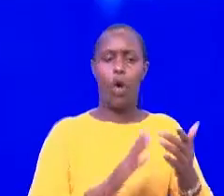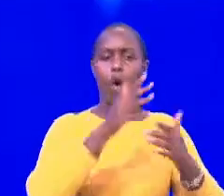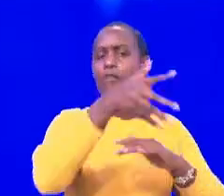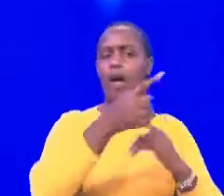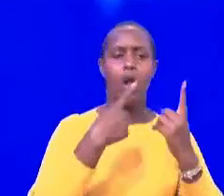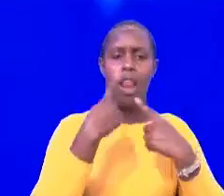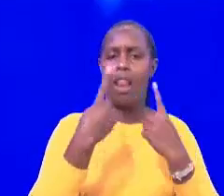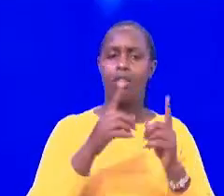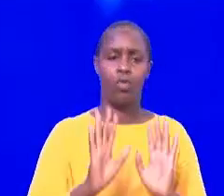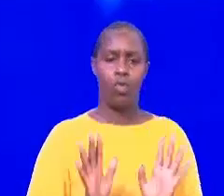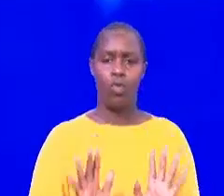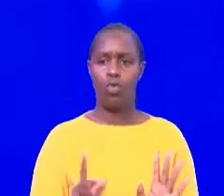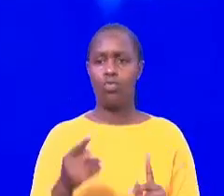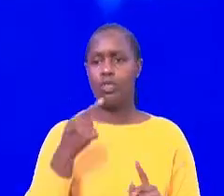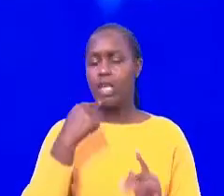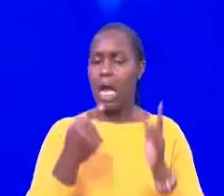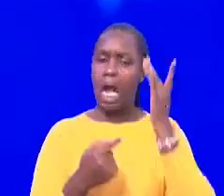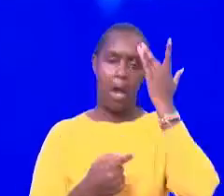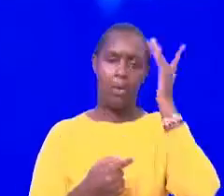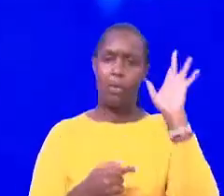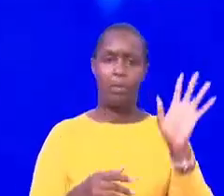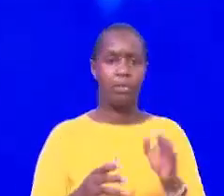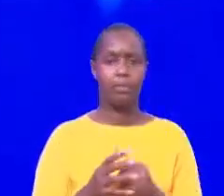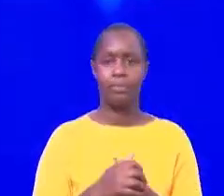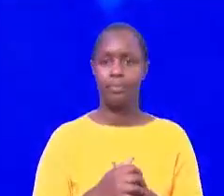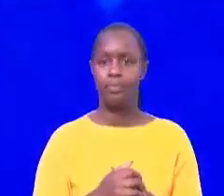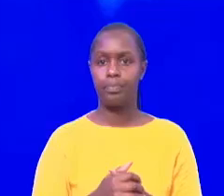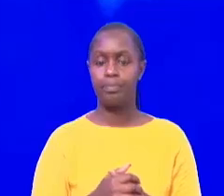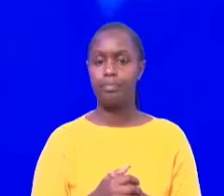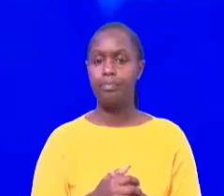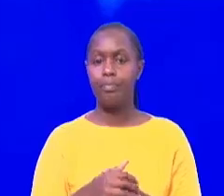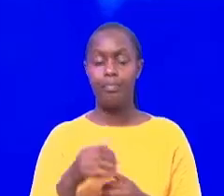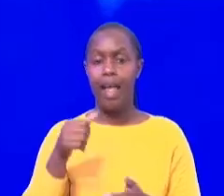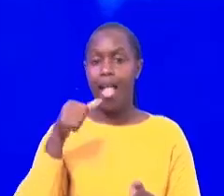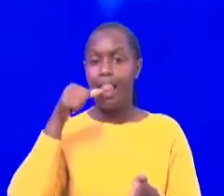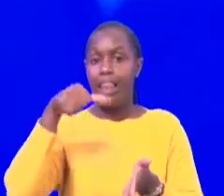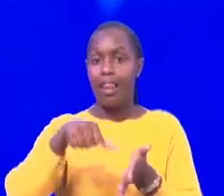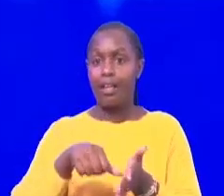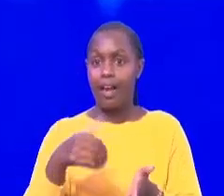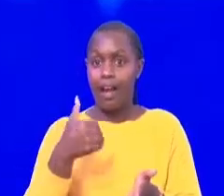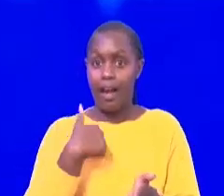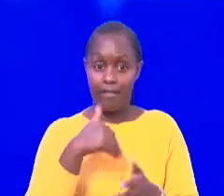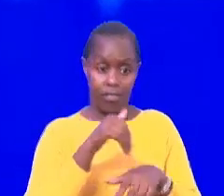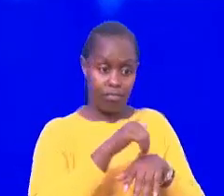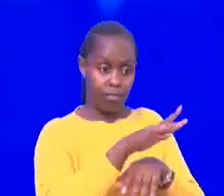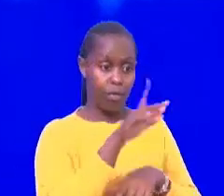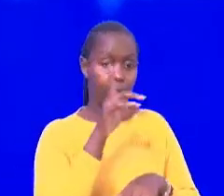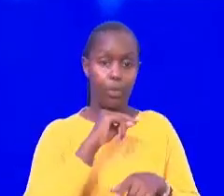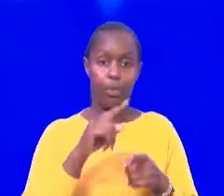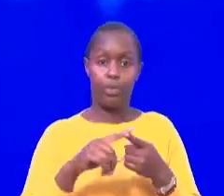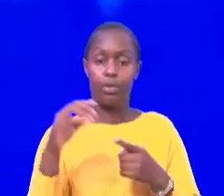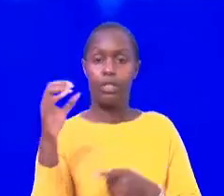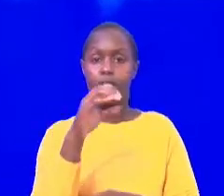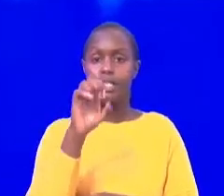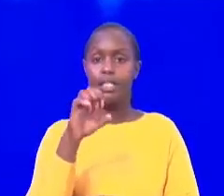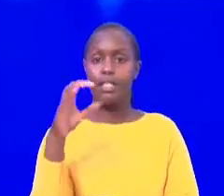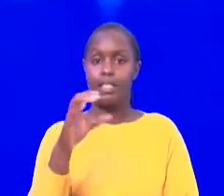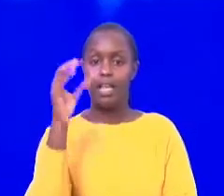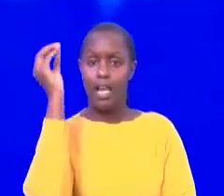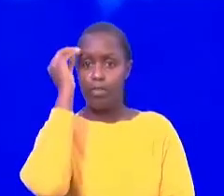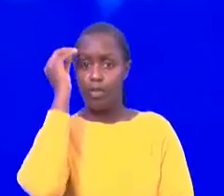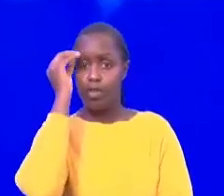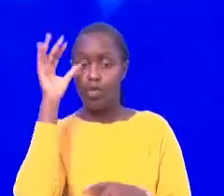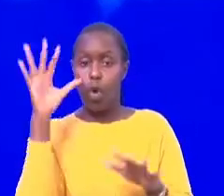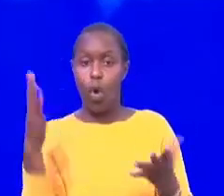know. I do not know. You write any letter to either the CECM, Education, or COU,